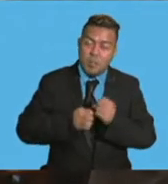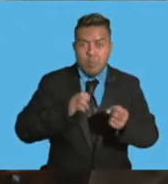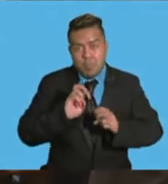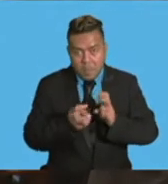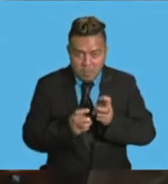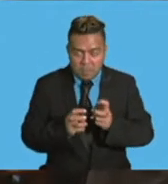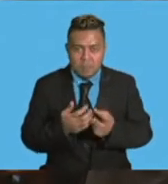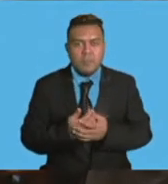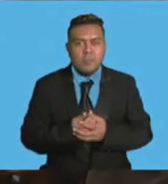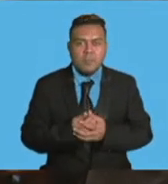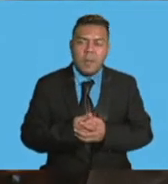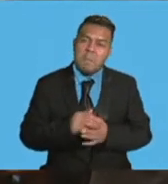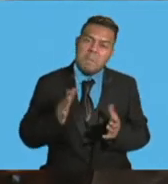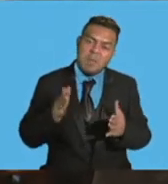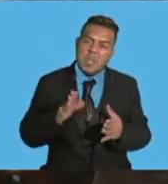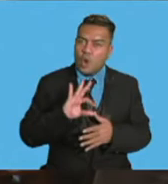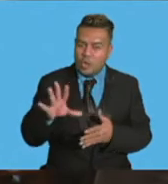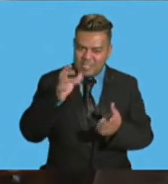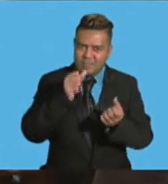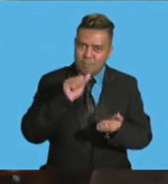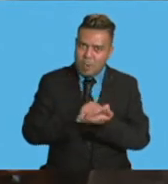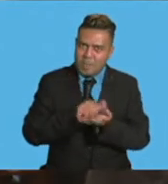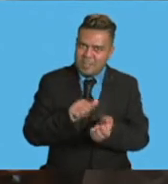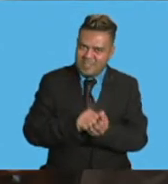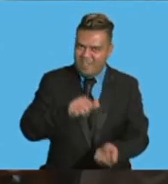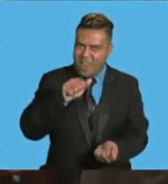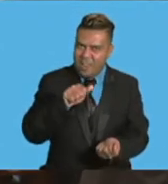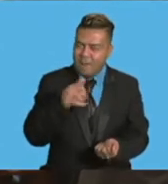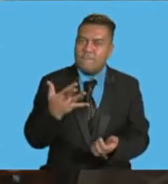are perhaps not certified,